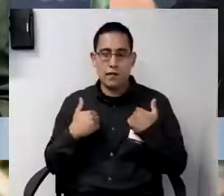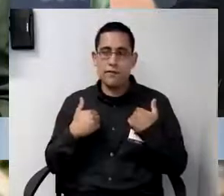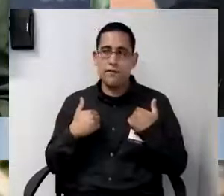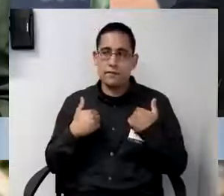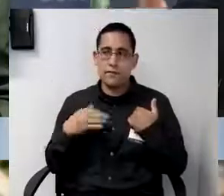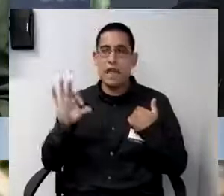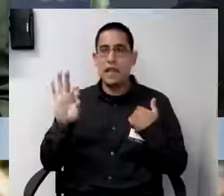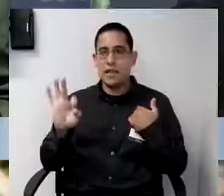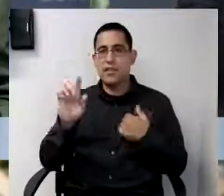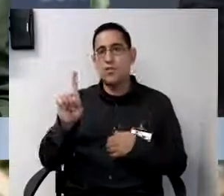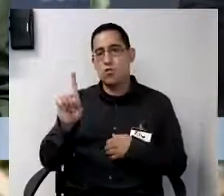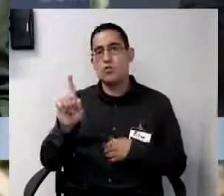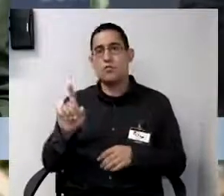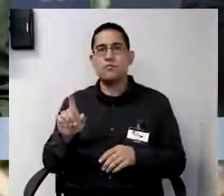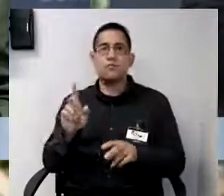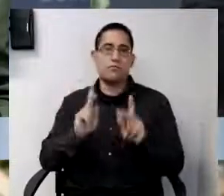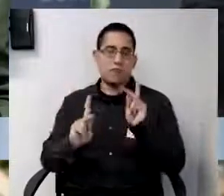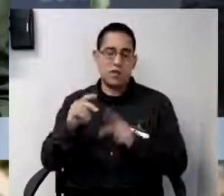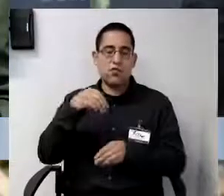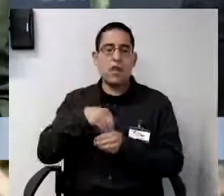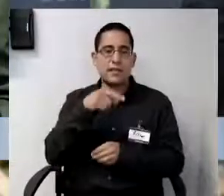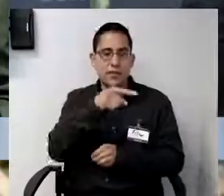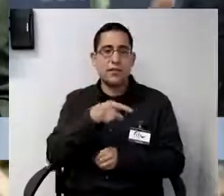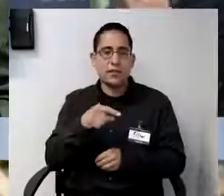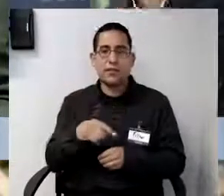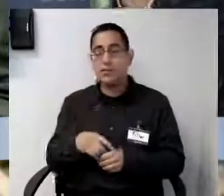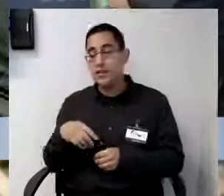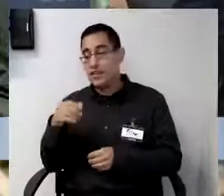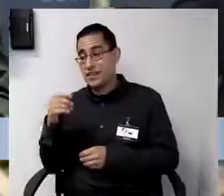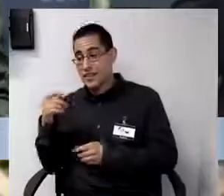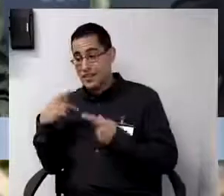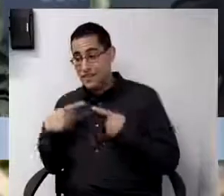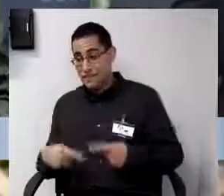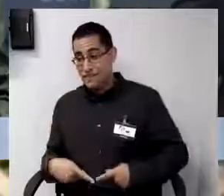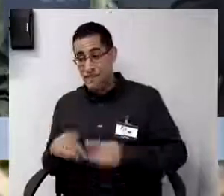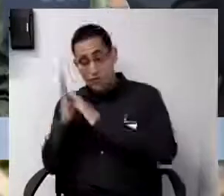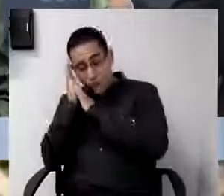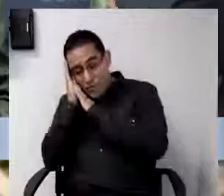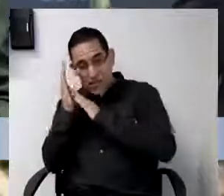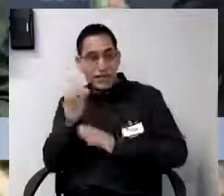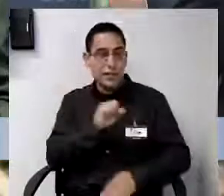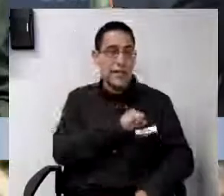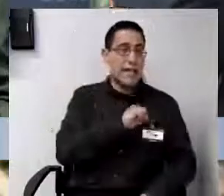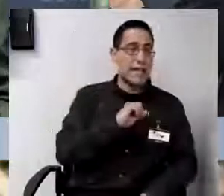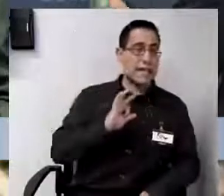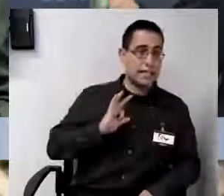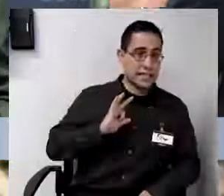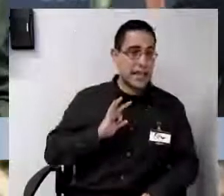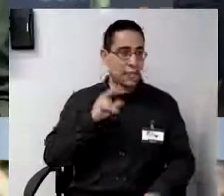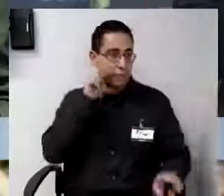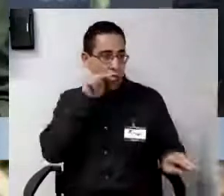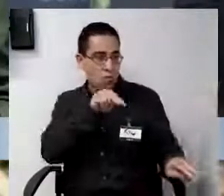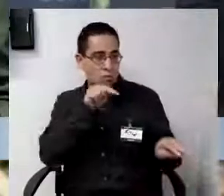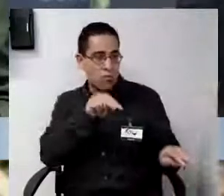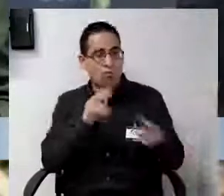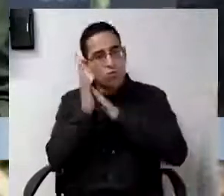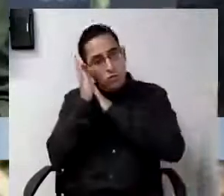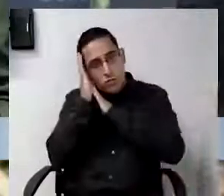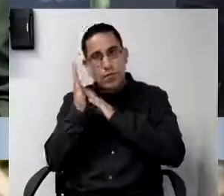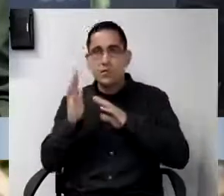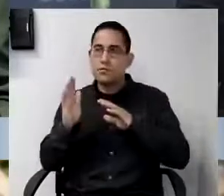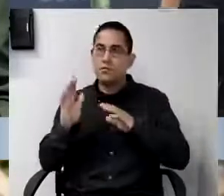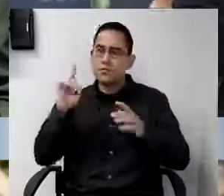important to differentiate between physical beds and staffed beds. So I know that's kind of can be